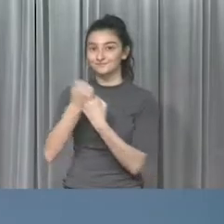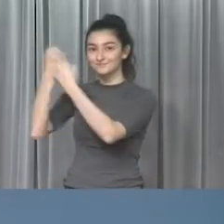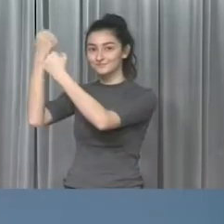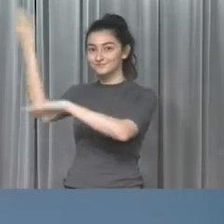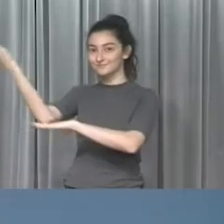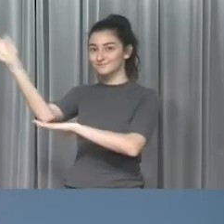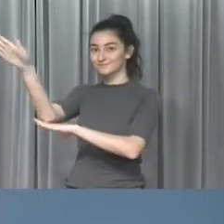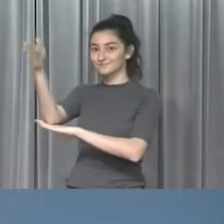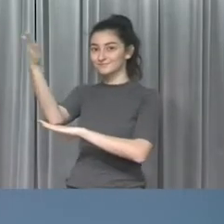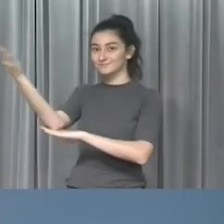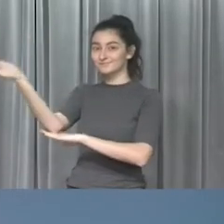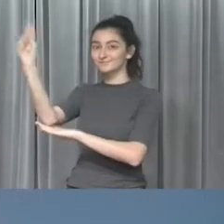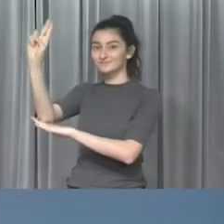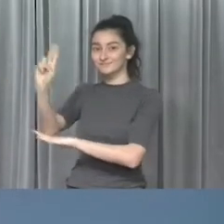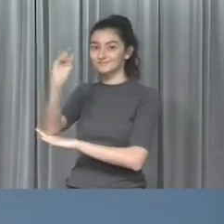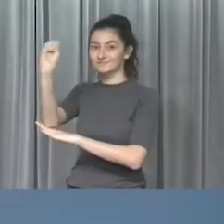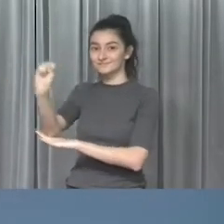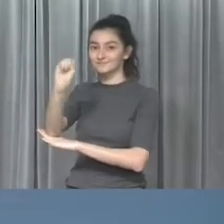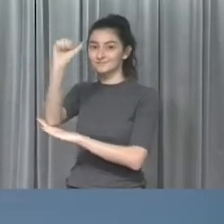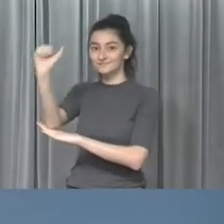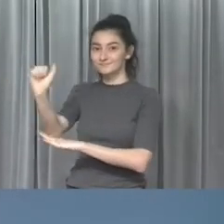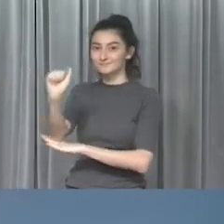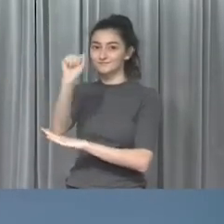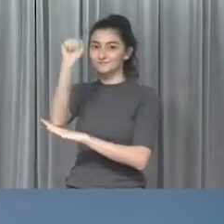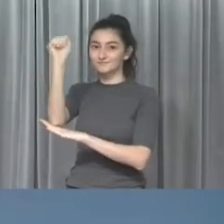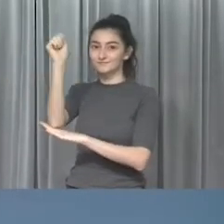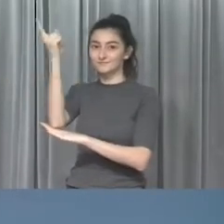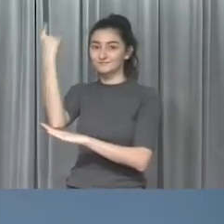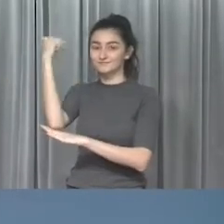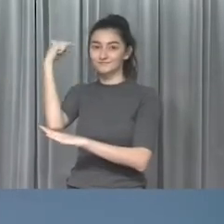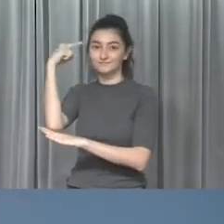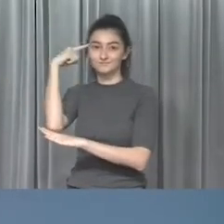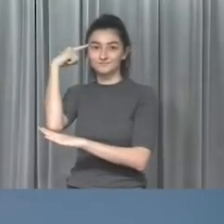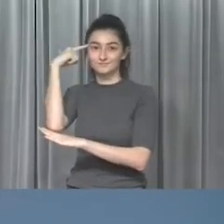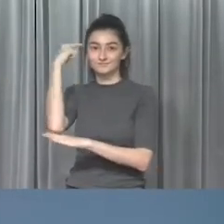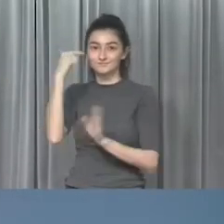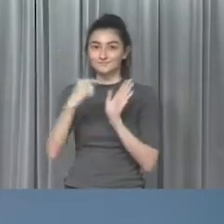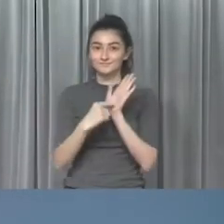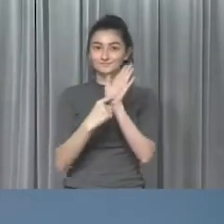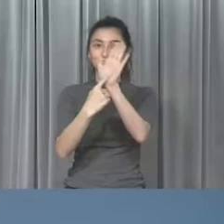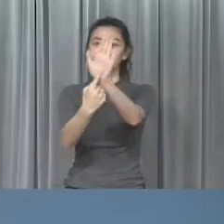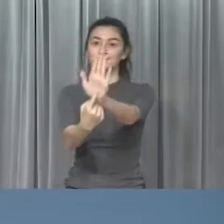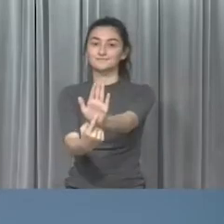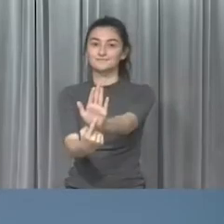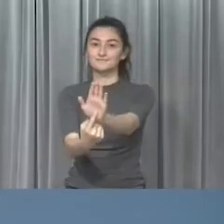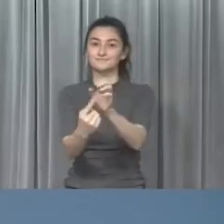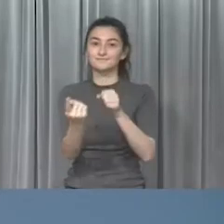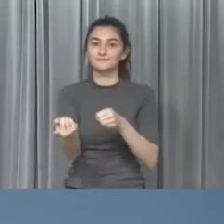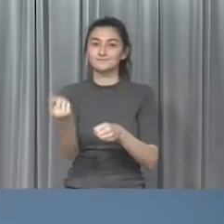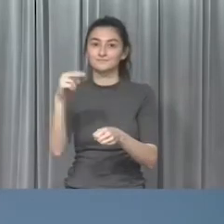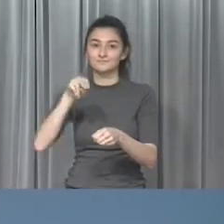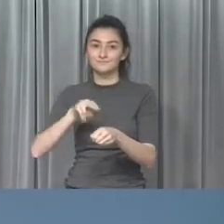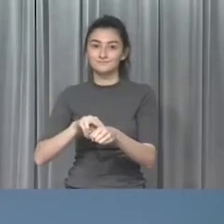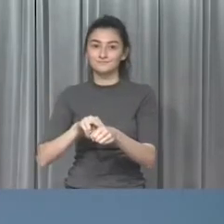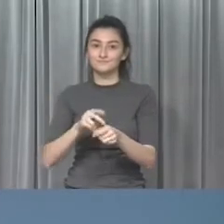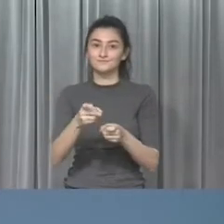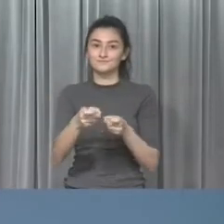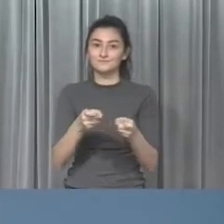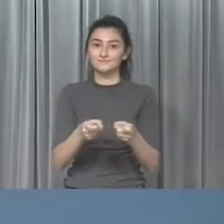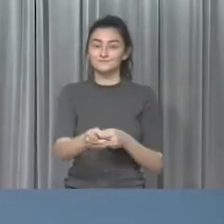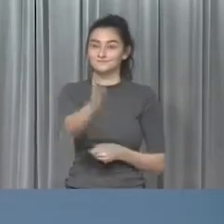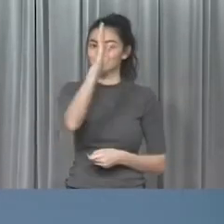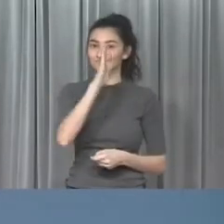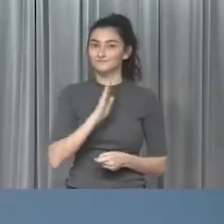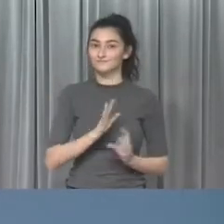I pledge allegiance to the flag of the United States of America and to the Republic for which it stands, one